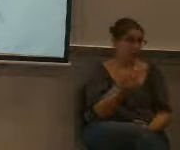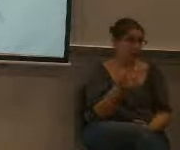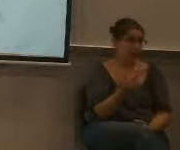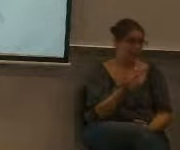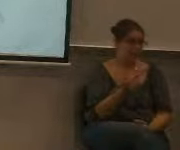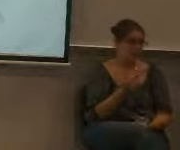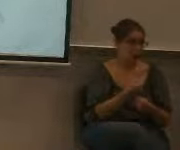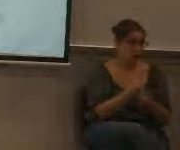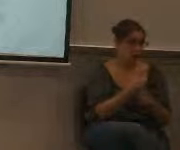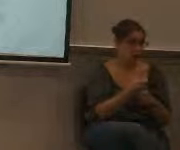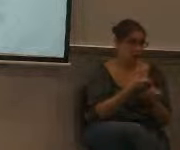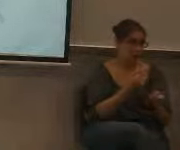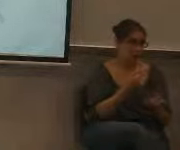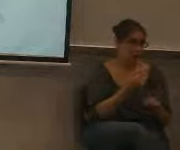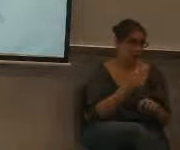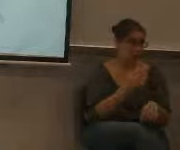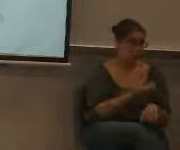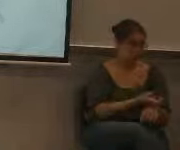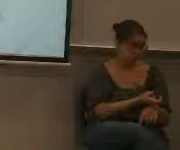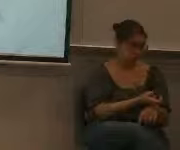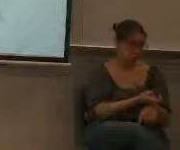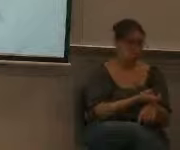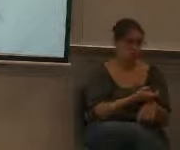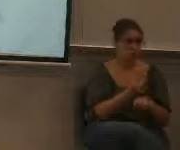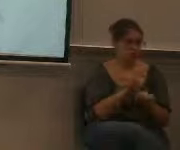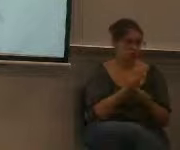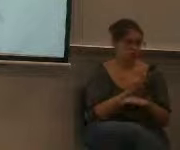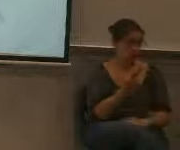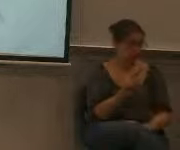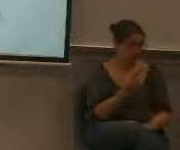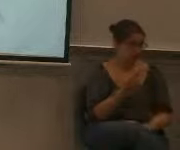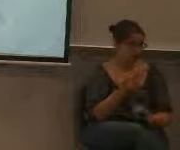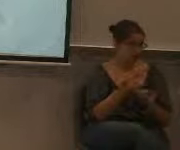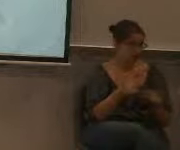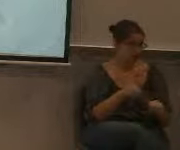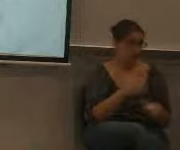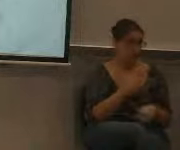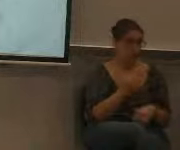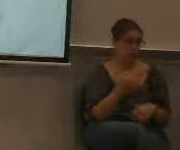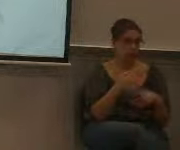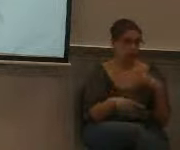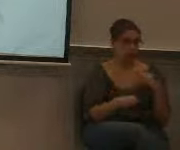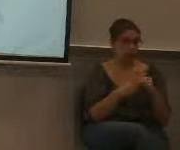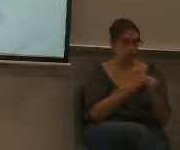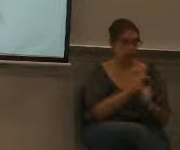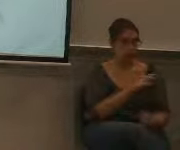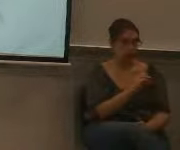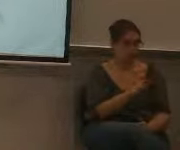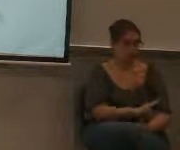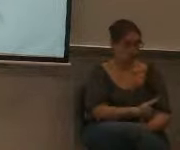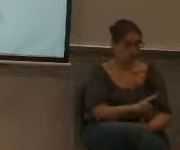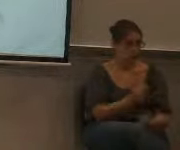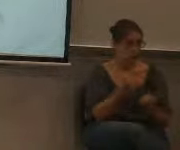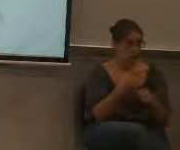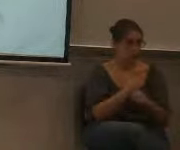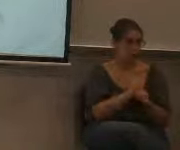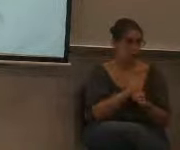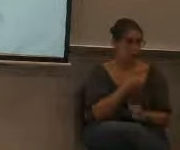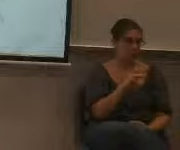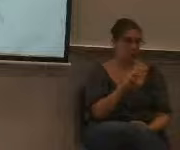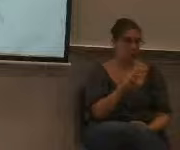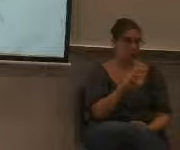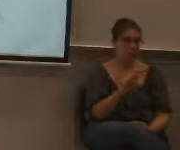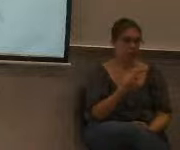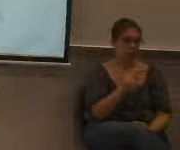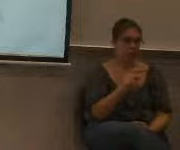generation from the rocks, and they can use the hydrogen and combine it with CO2 to create